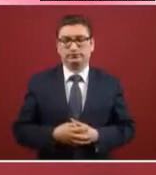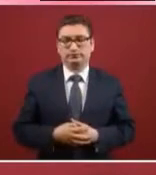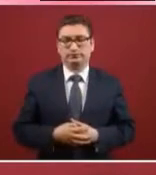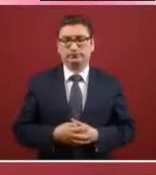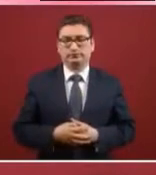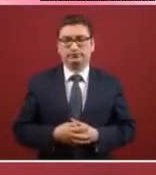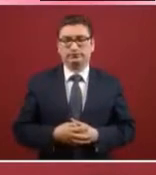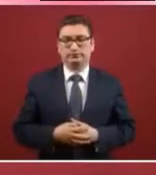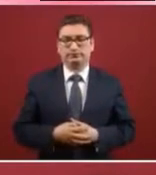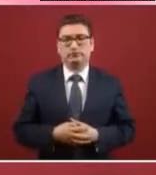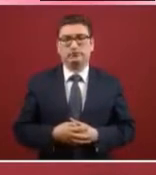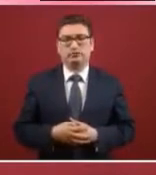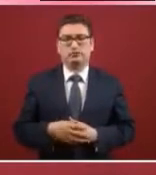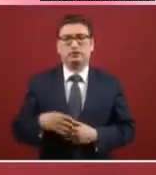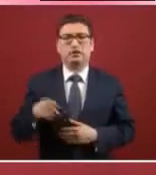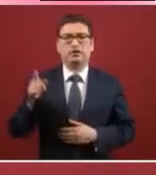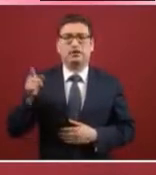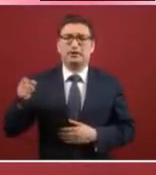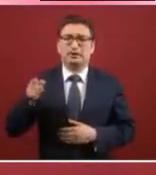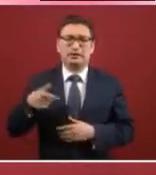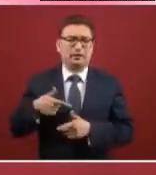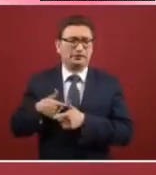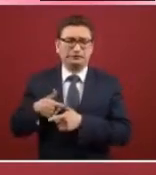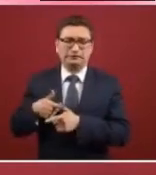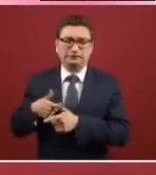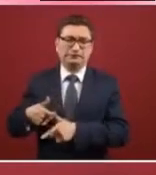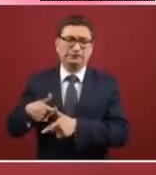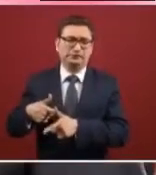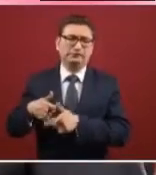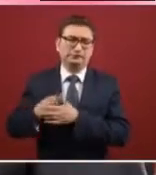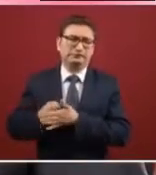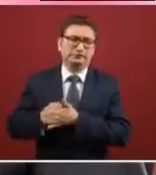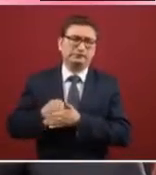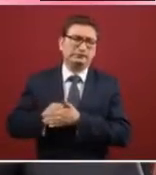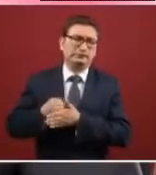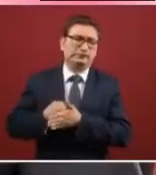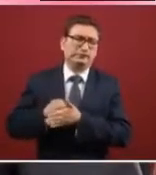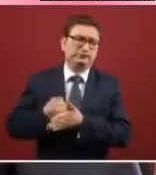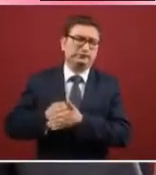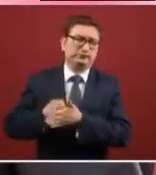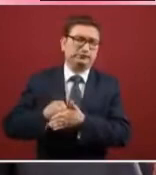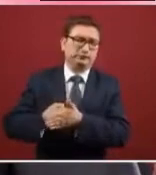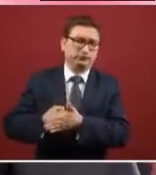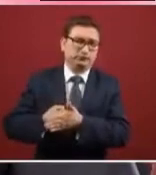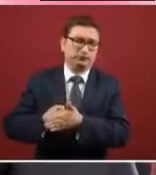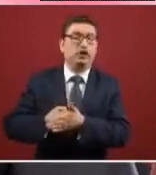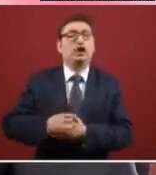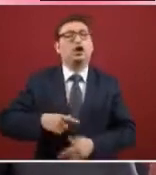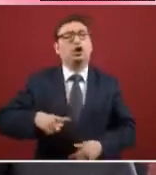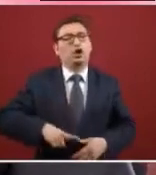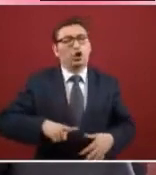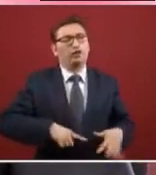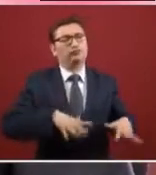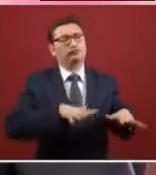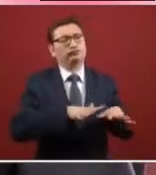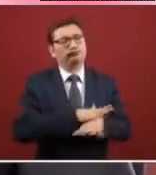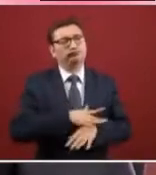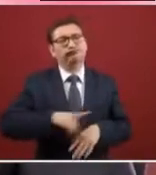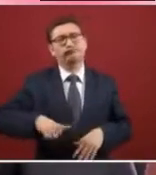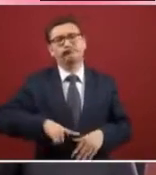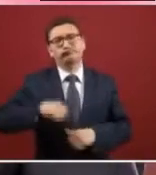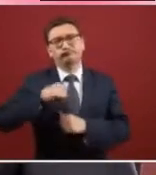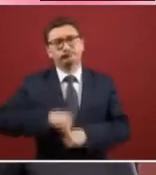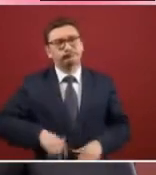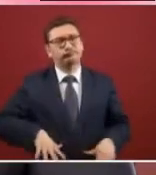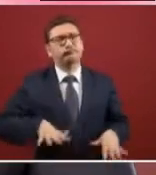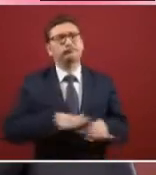Y se mantuvo una resistencia civil. And there was a resistance. Los gobiernos posteriores, civil resistance.